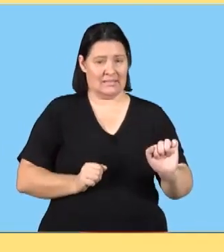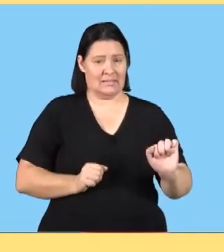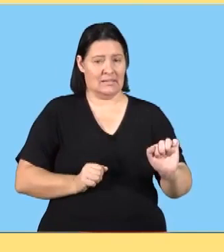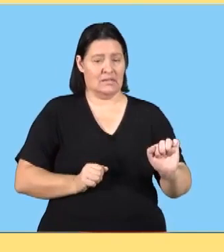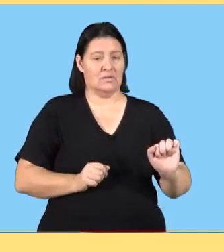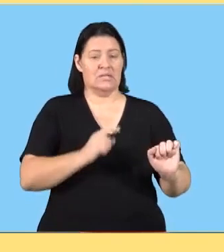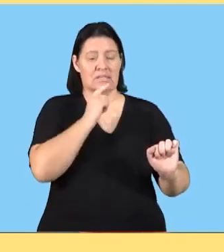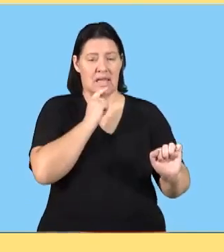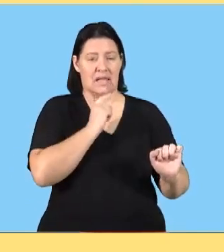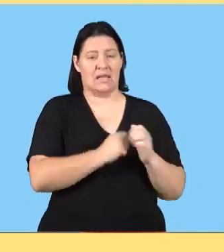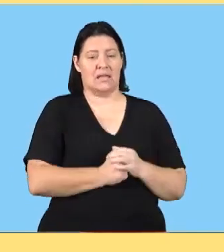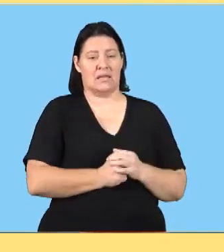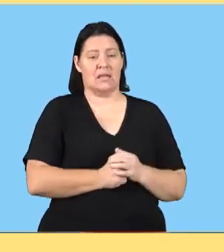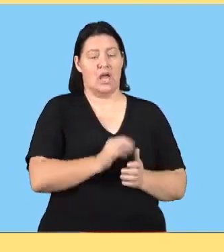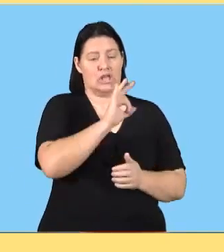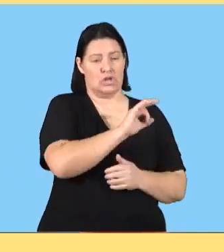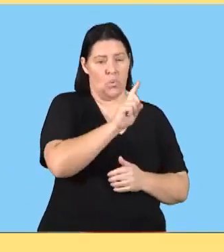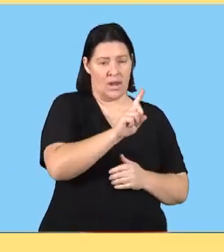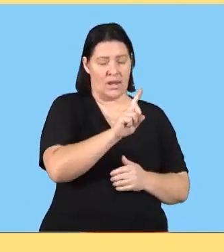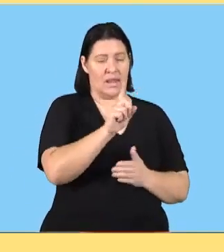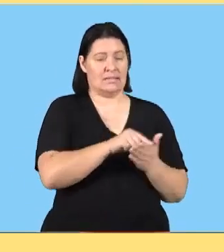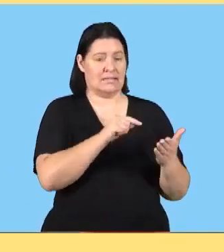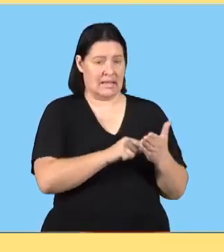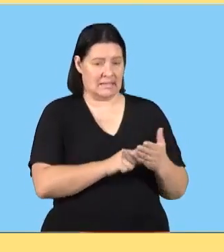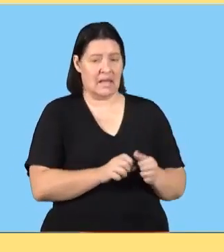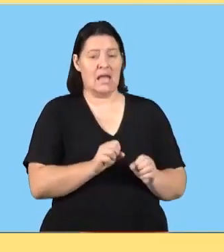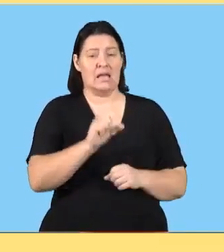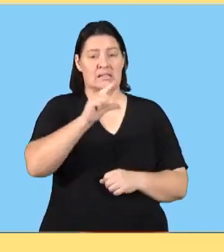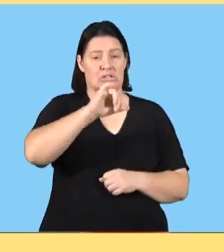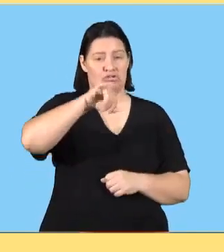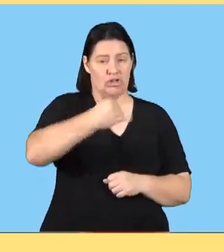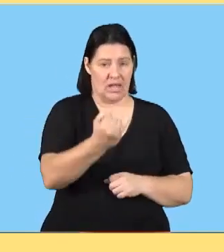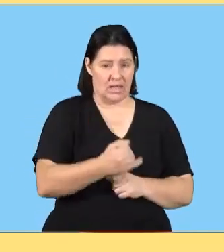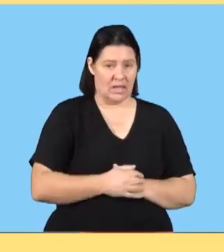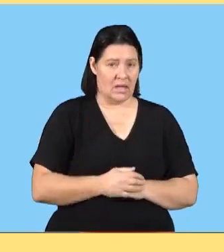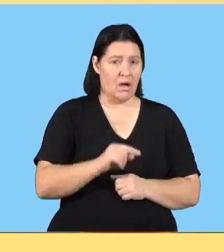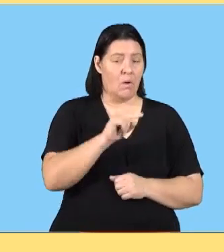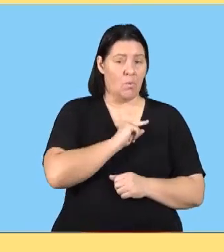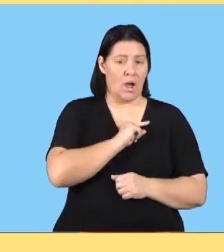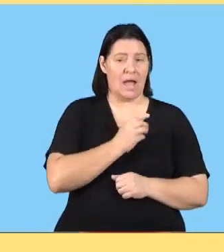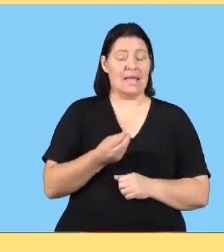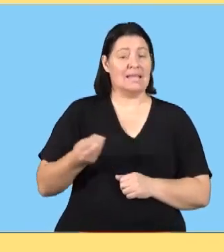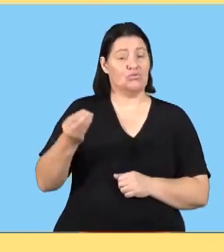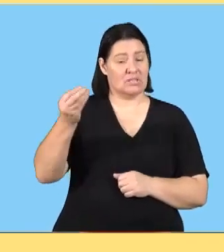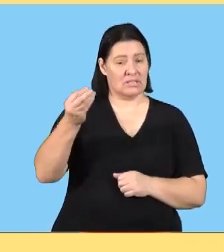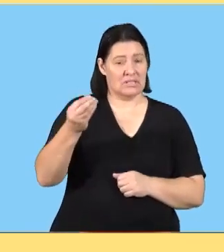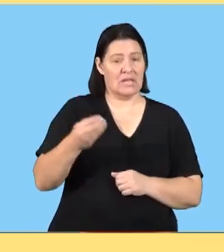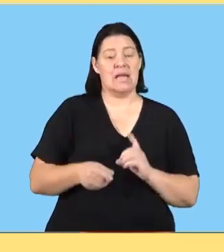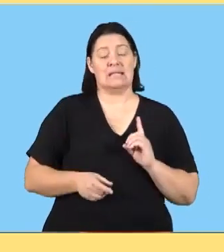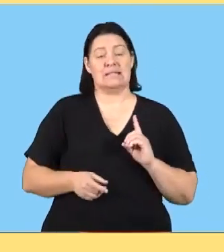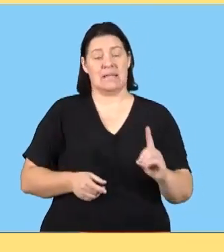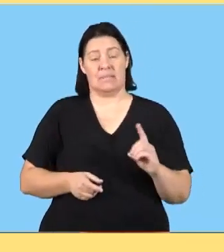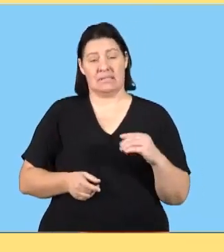you find here I have 31, which is the date, general debits, because my interest is on the